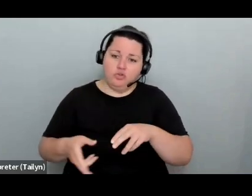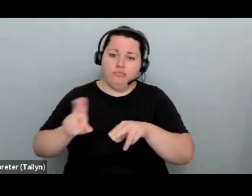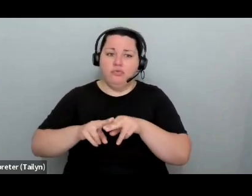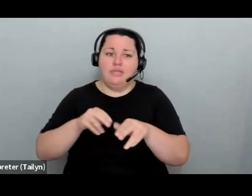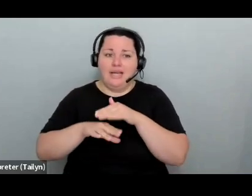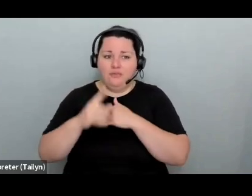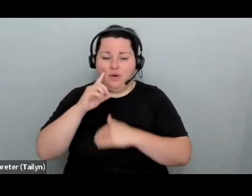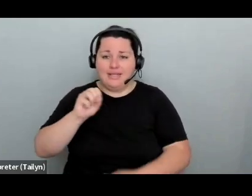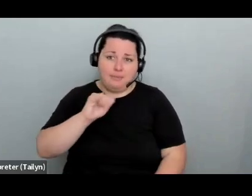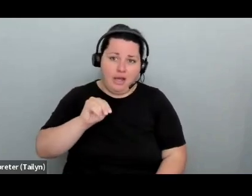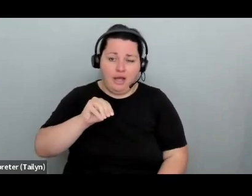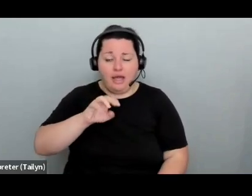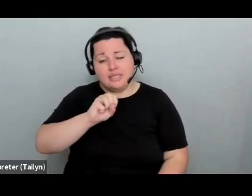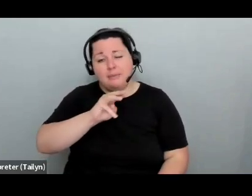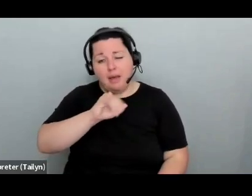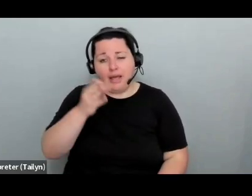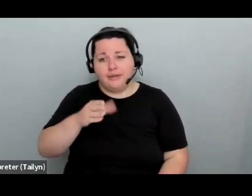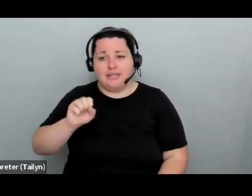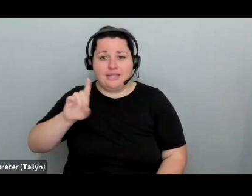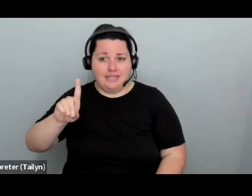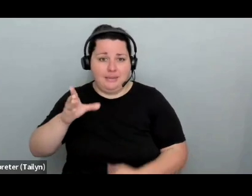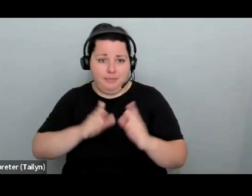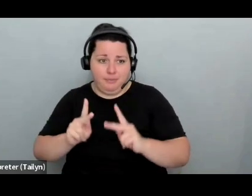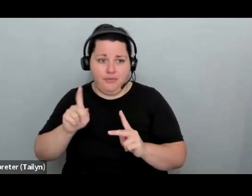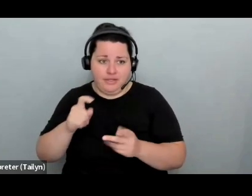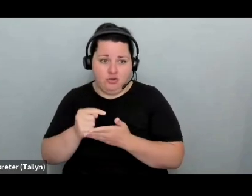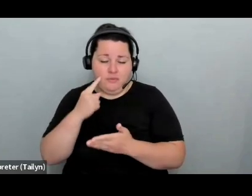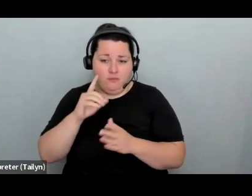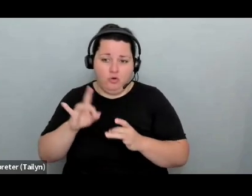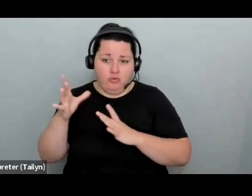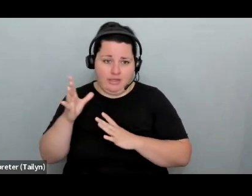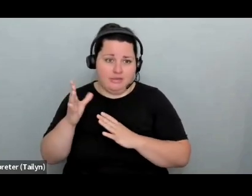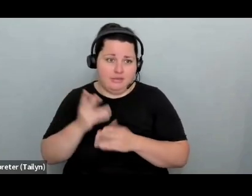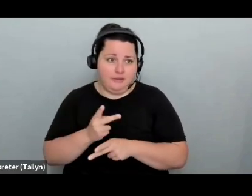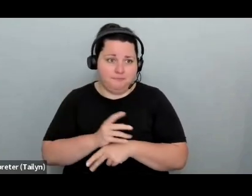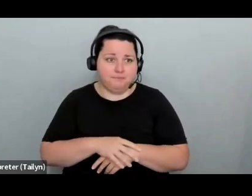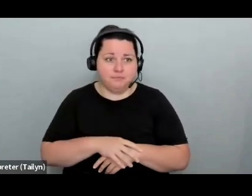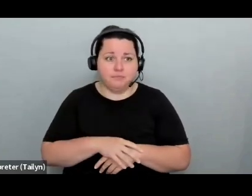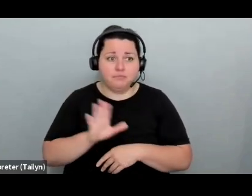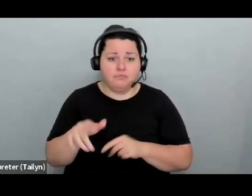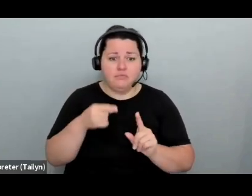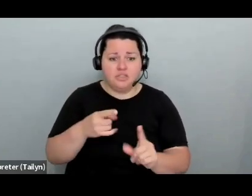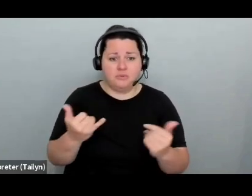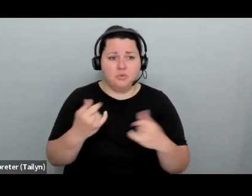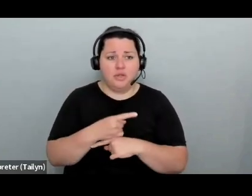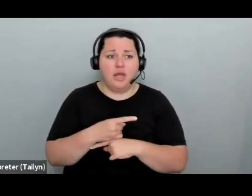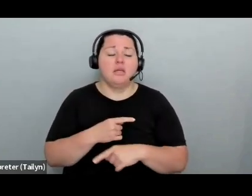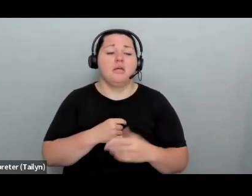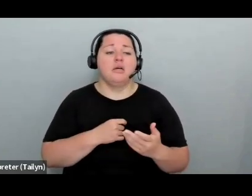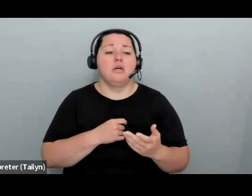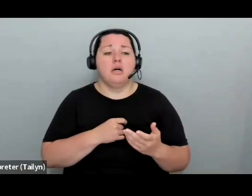for SMI and SCD individuals who need treatment for crisis care. The objective for today is one,